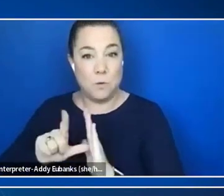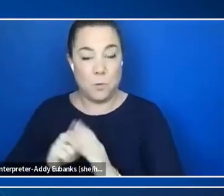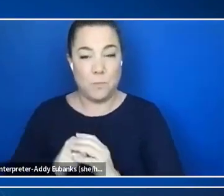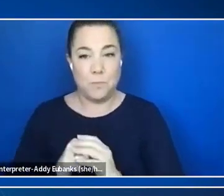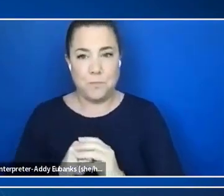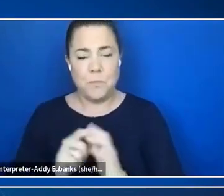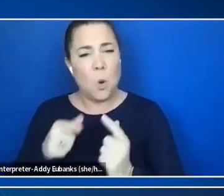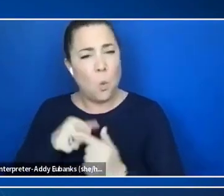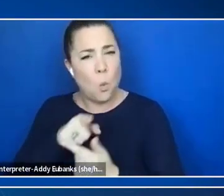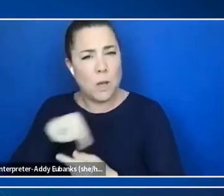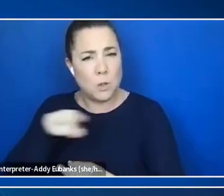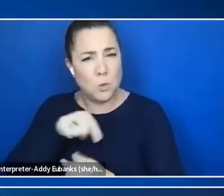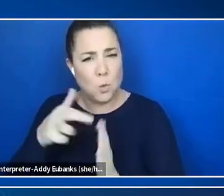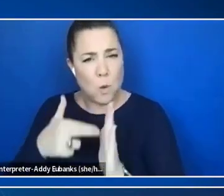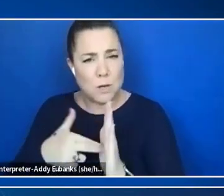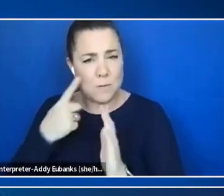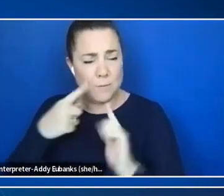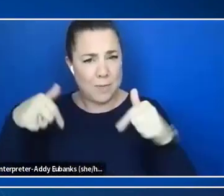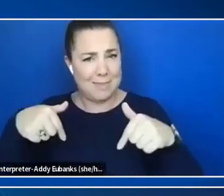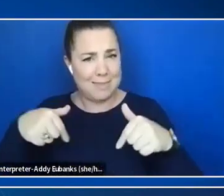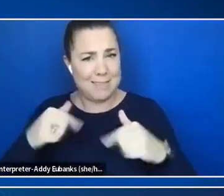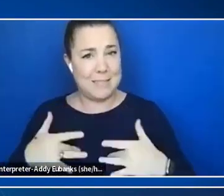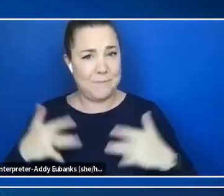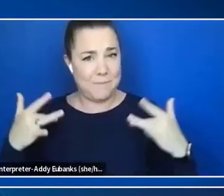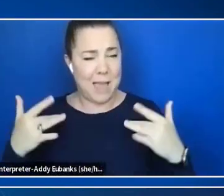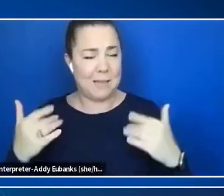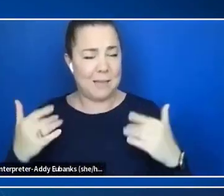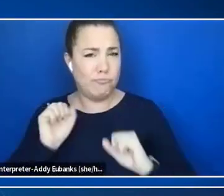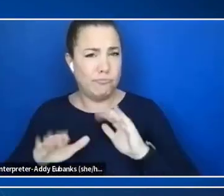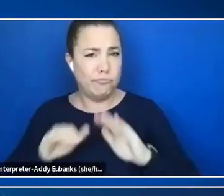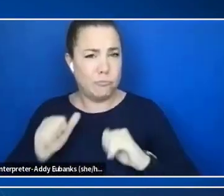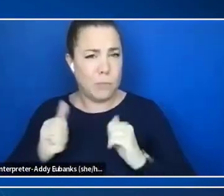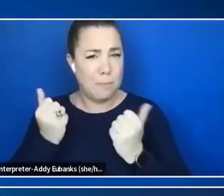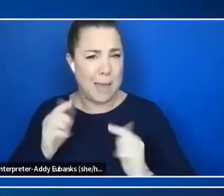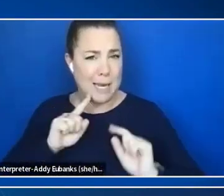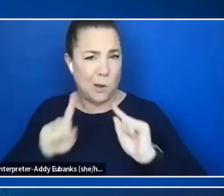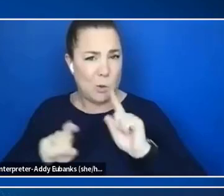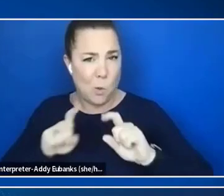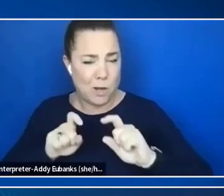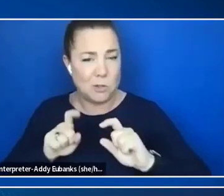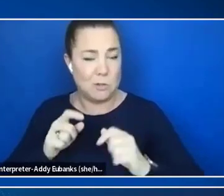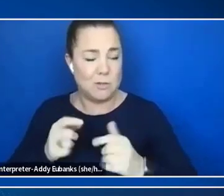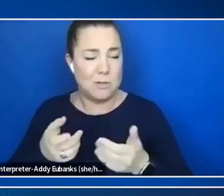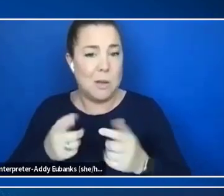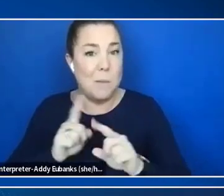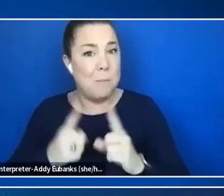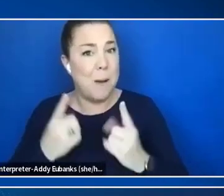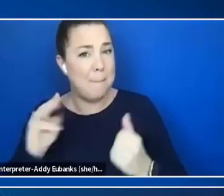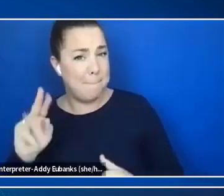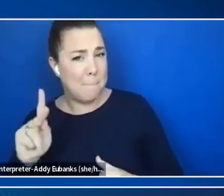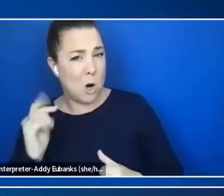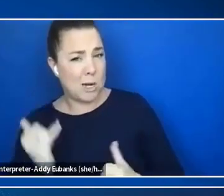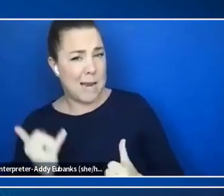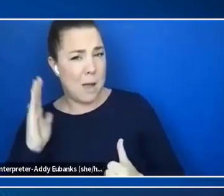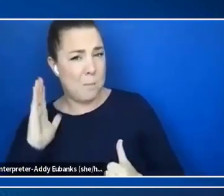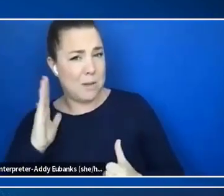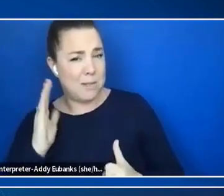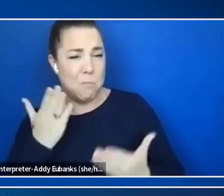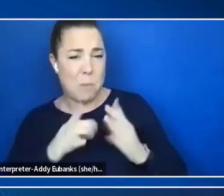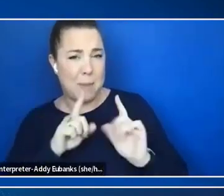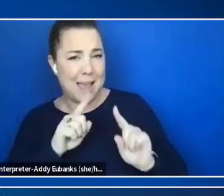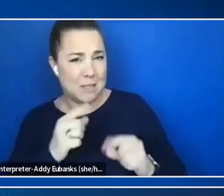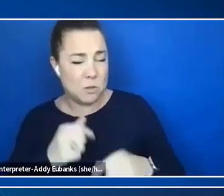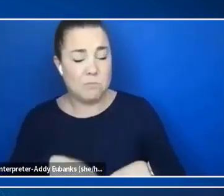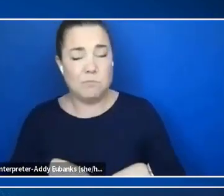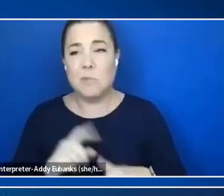for this event, and while many of those questions were likely answered by Mark's presentation, I thought we could go ahead and start with a few of